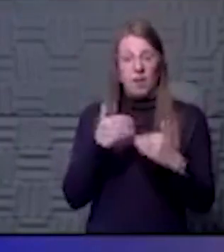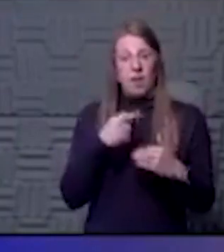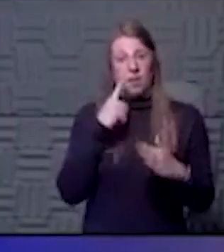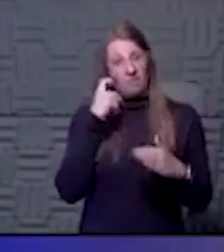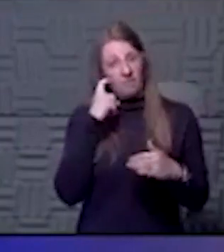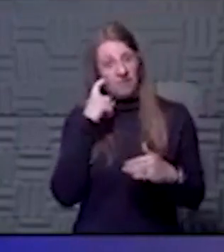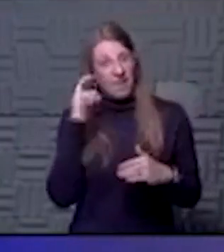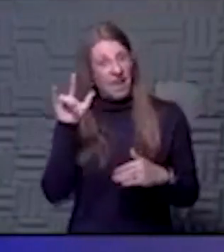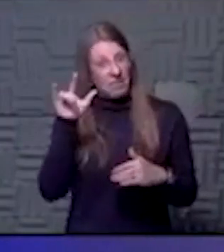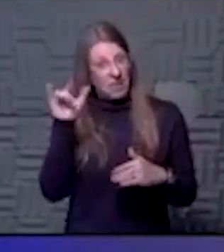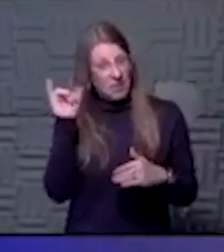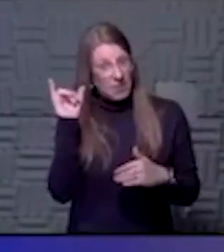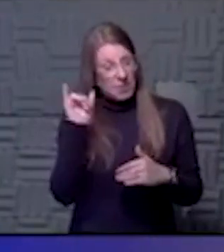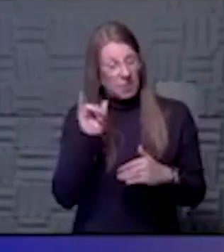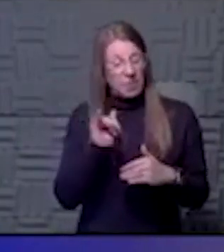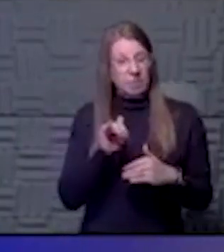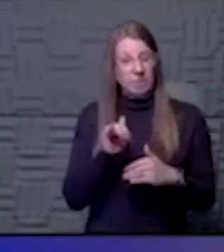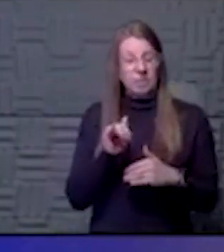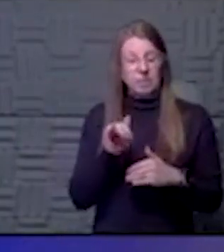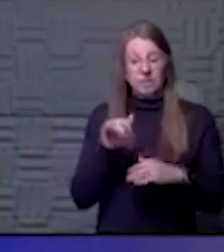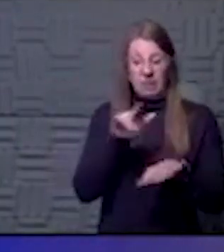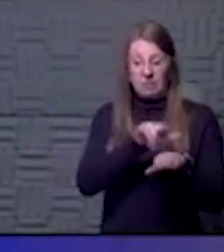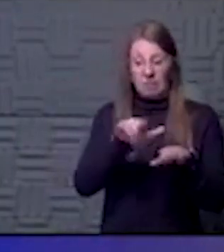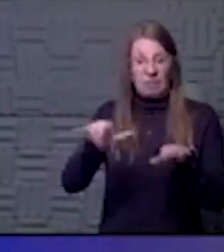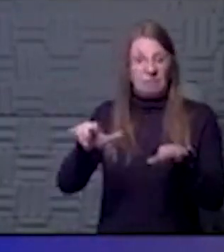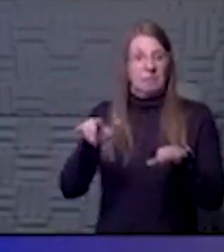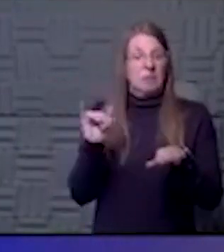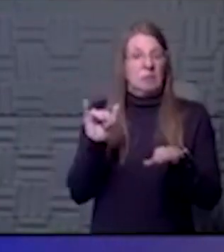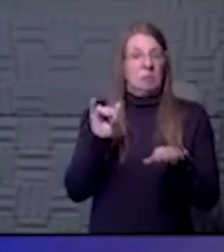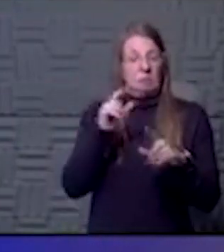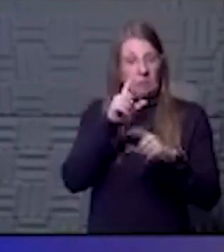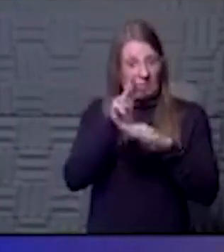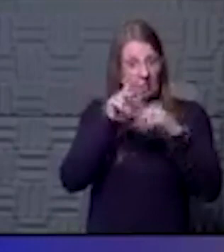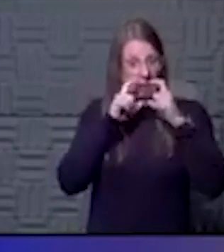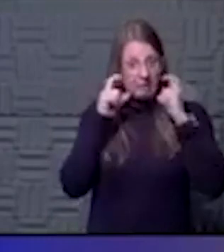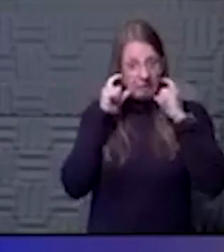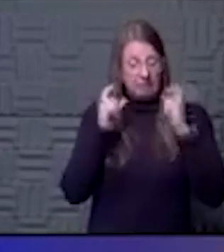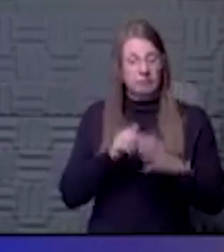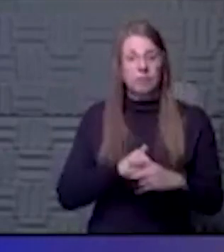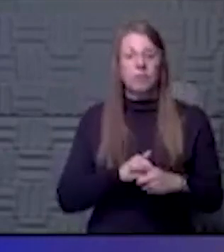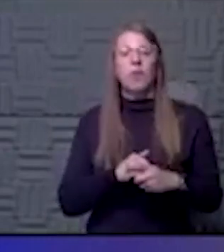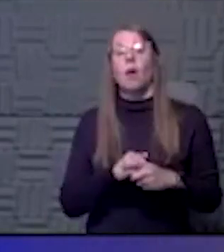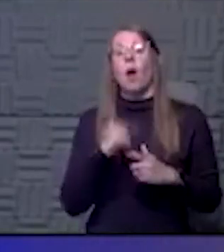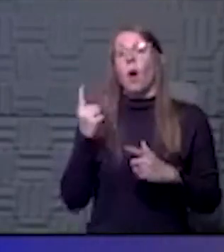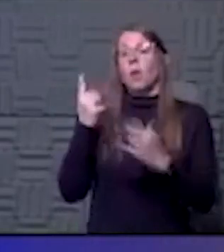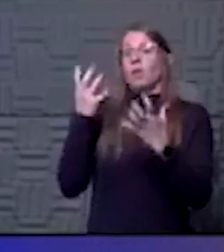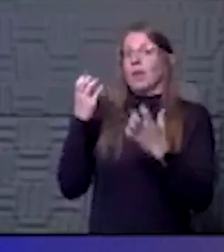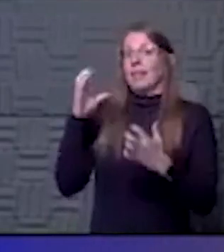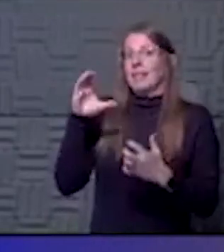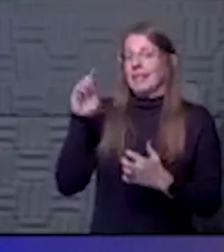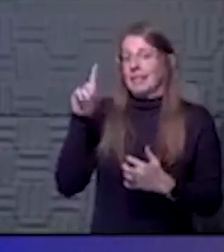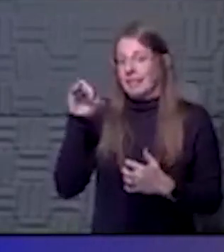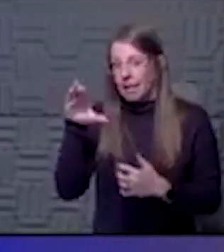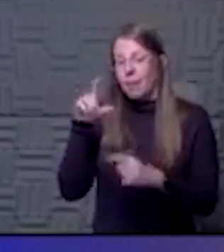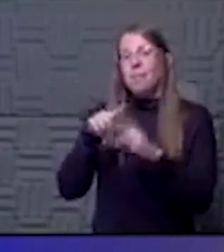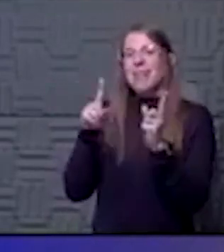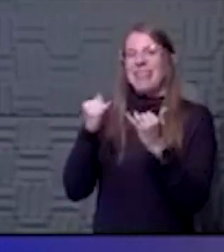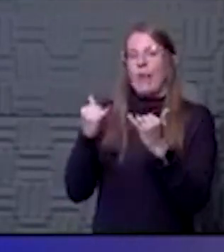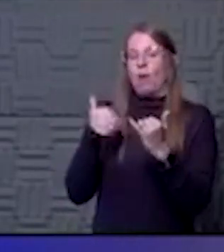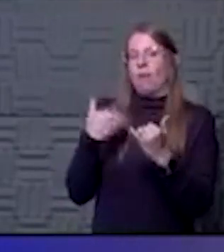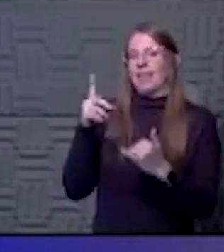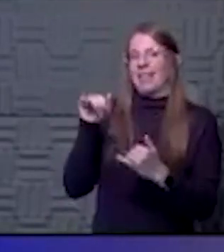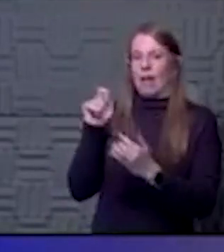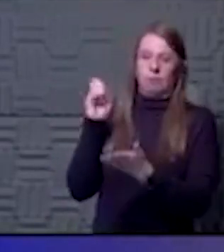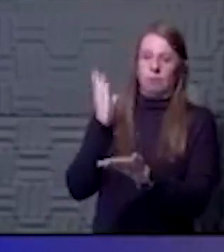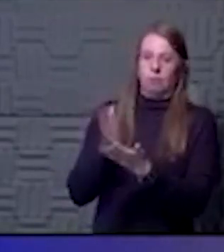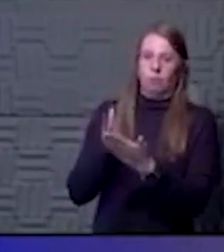suspect. especially. So I think that's good. More validation. I'm sure that they always wanted it, but now they have the data